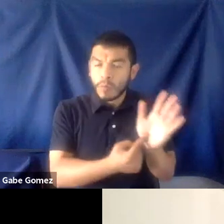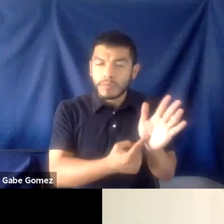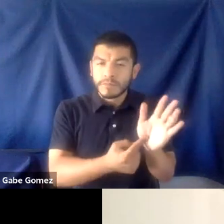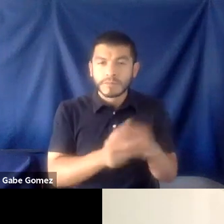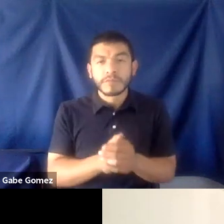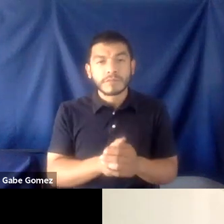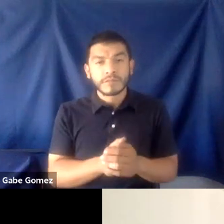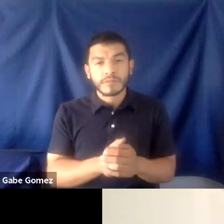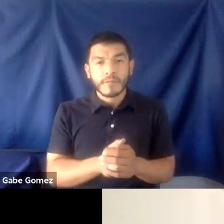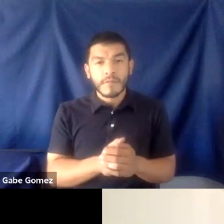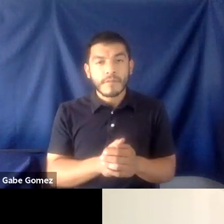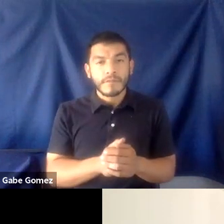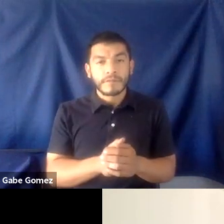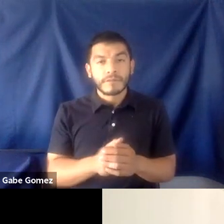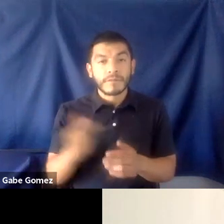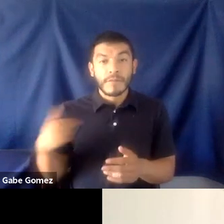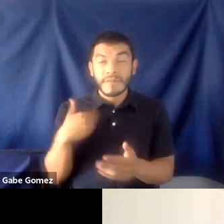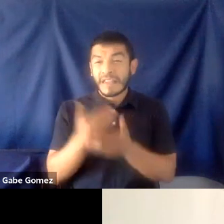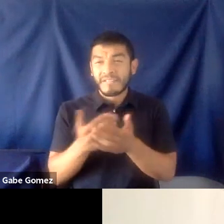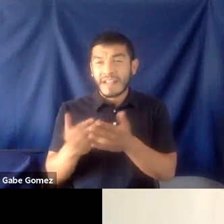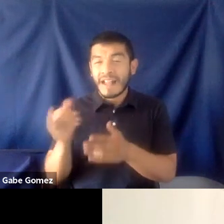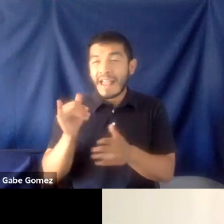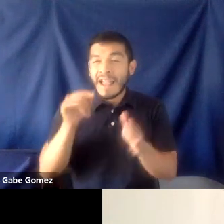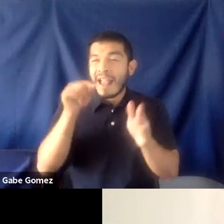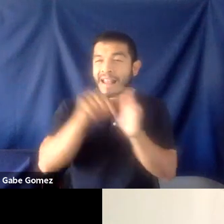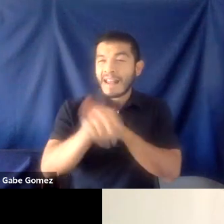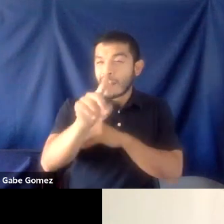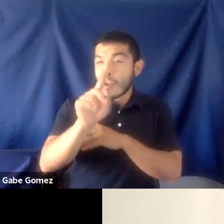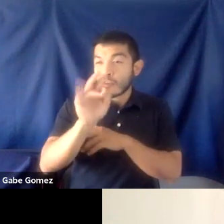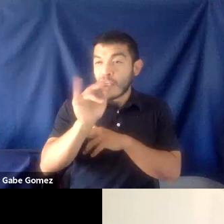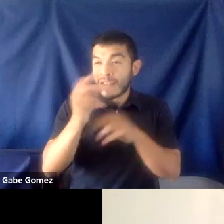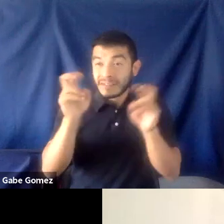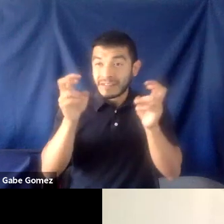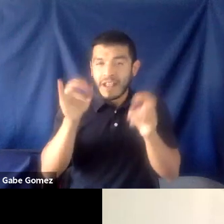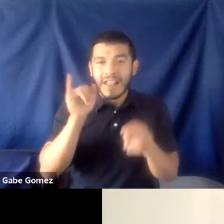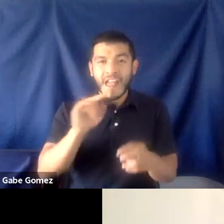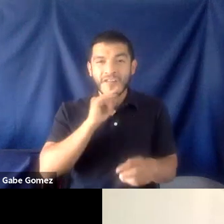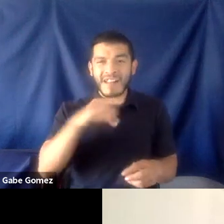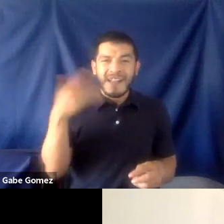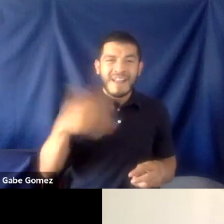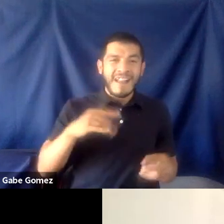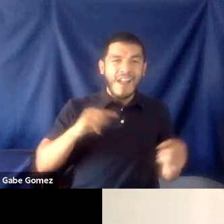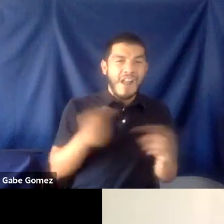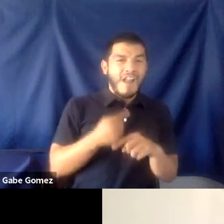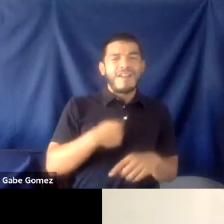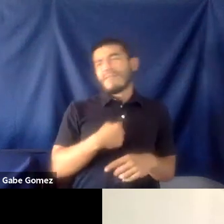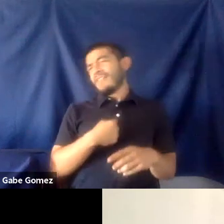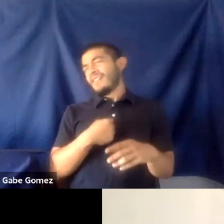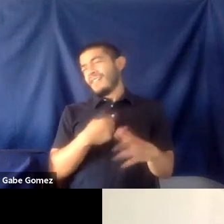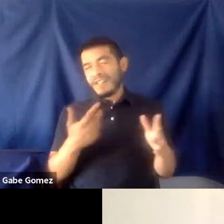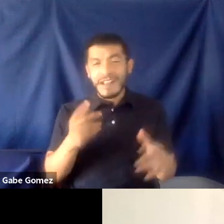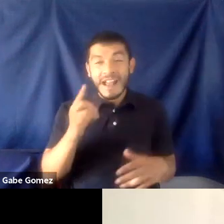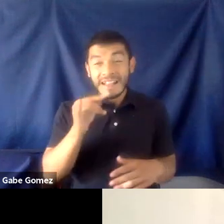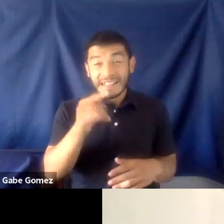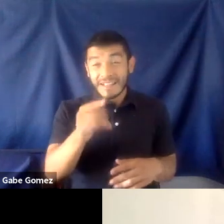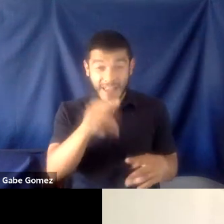there things that they say killing your darlings that killed you, that you had to edit out? Can you